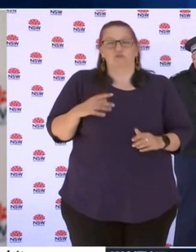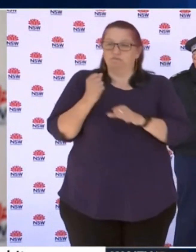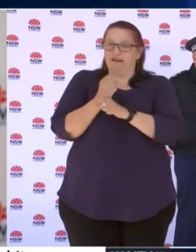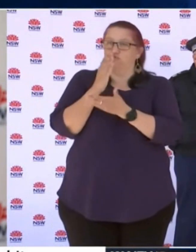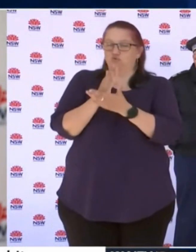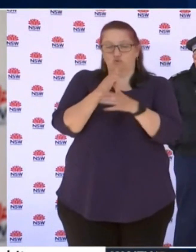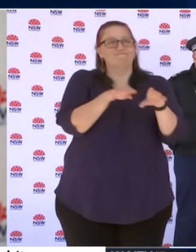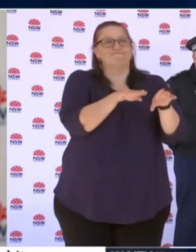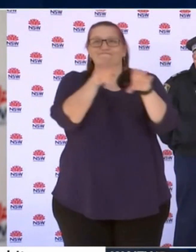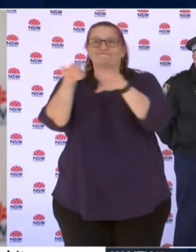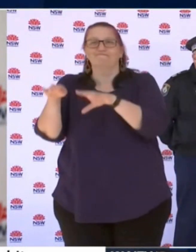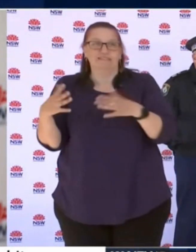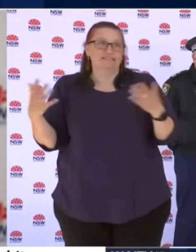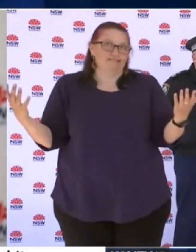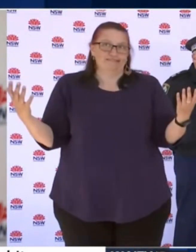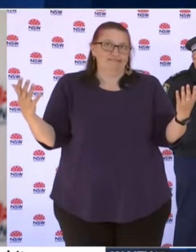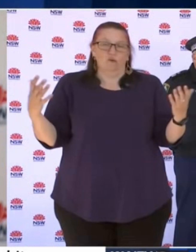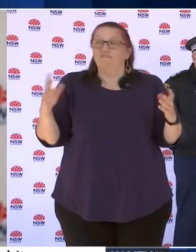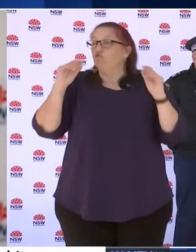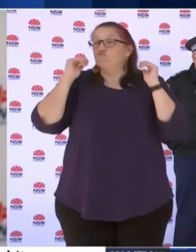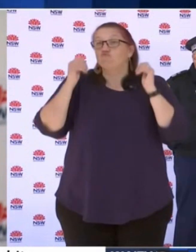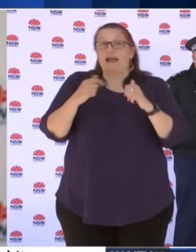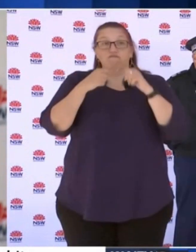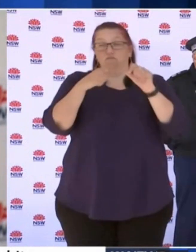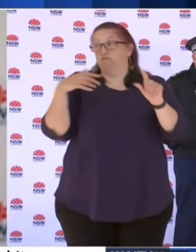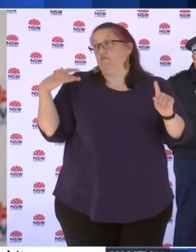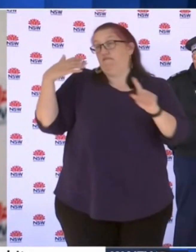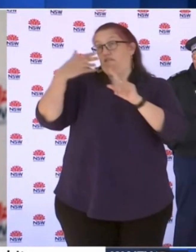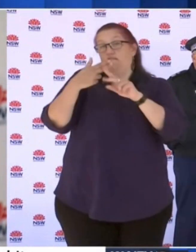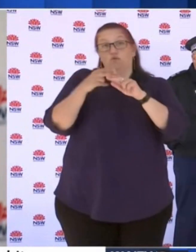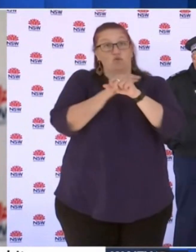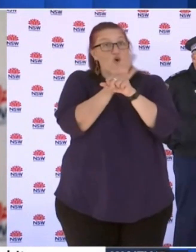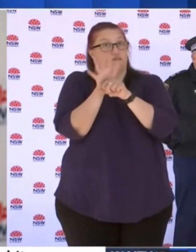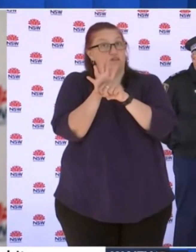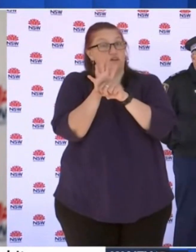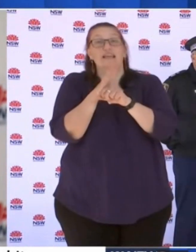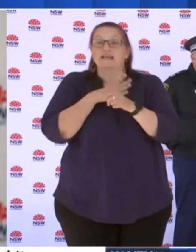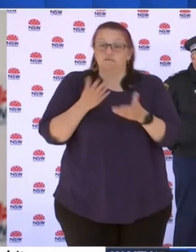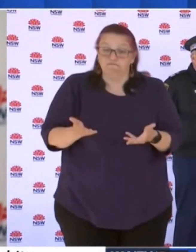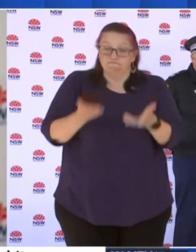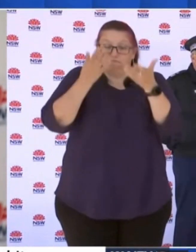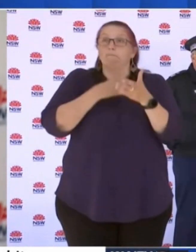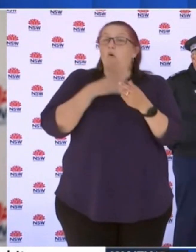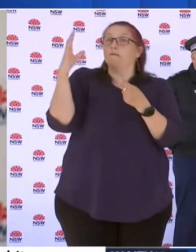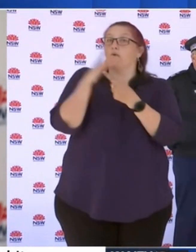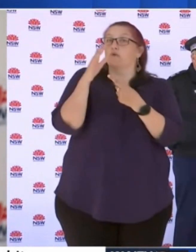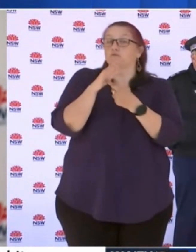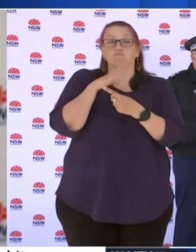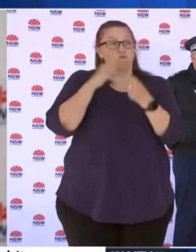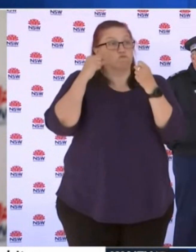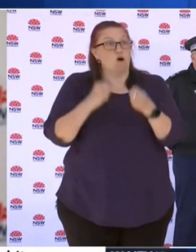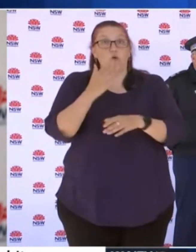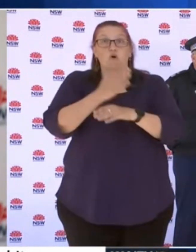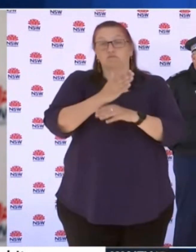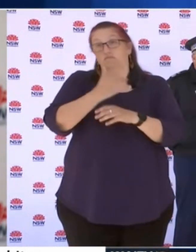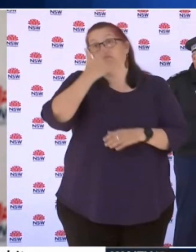the pandemic to date, but we need to lift our game and we need to be consistent across the nation. It was very